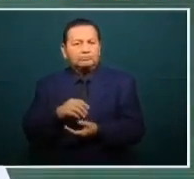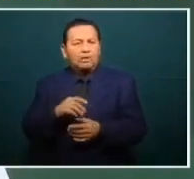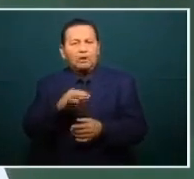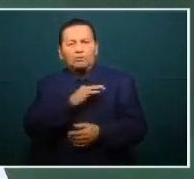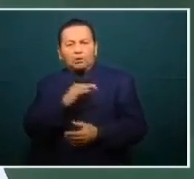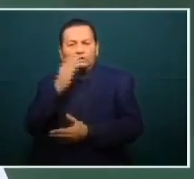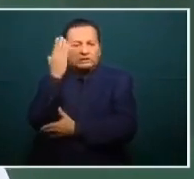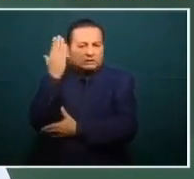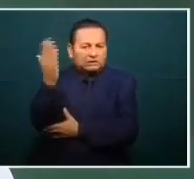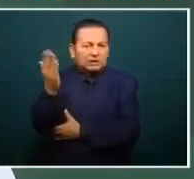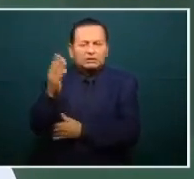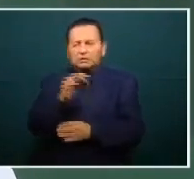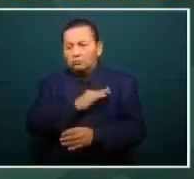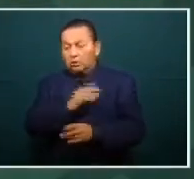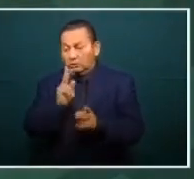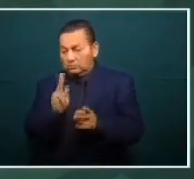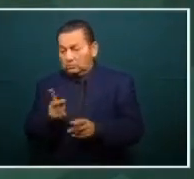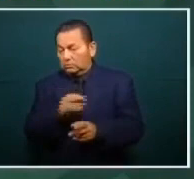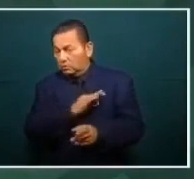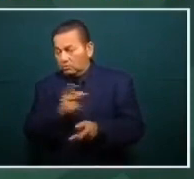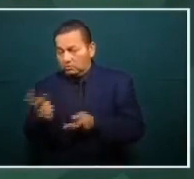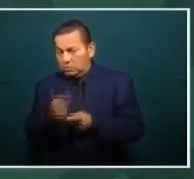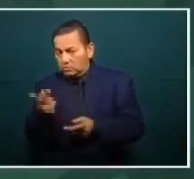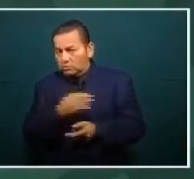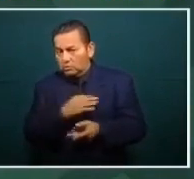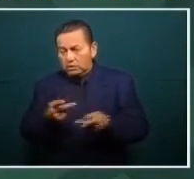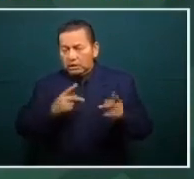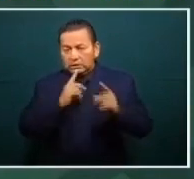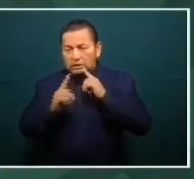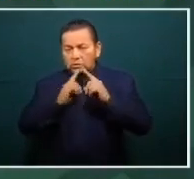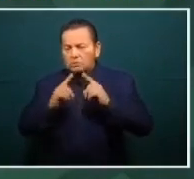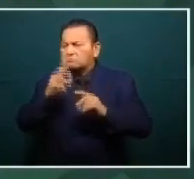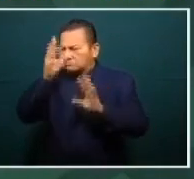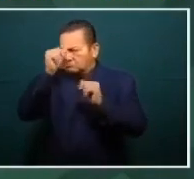first, they attended to the petition to dialogue.